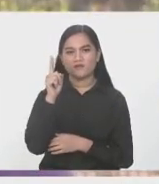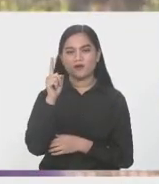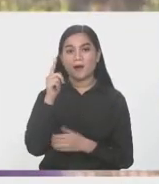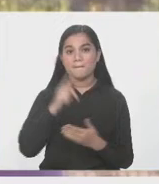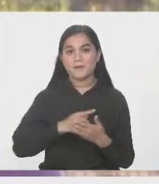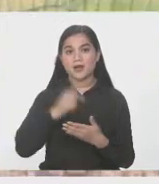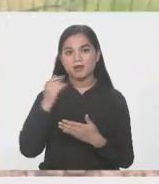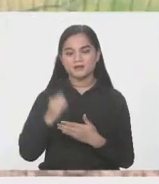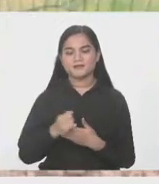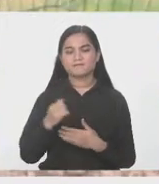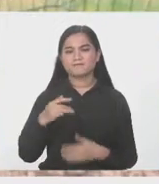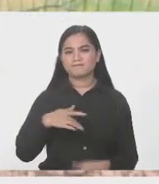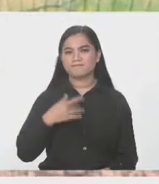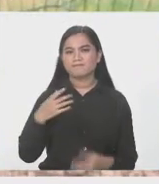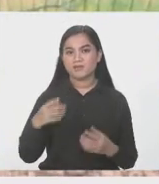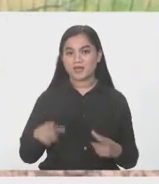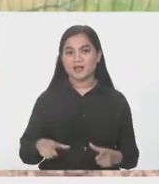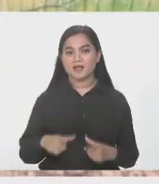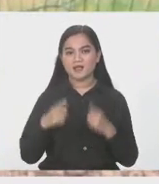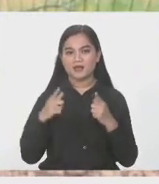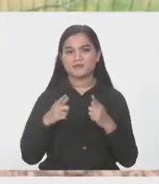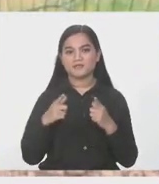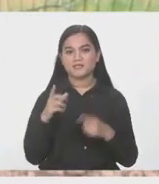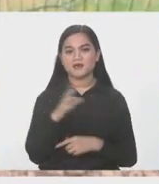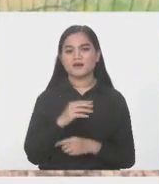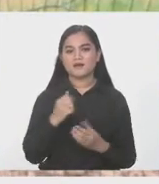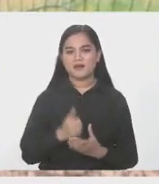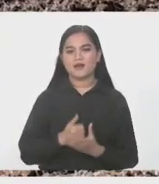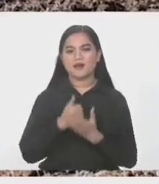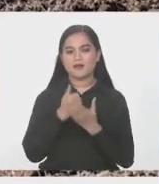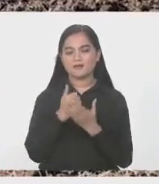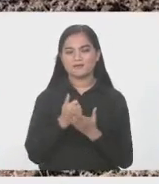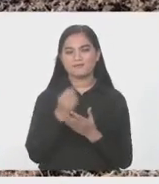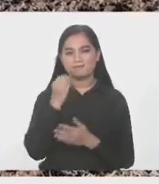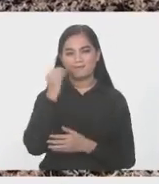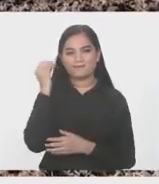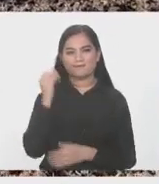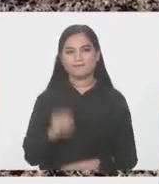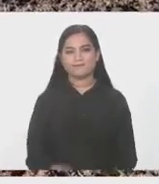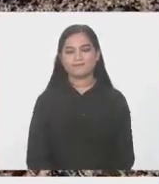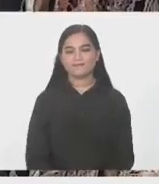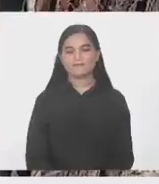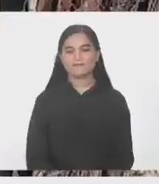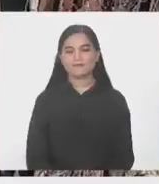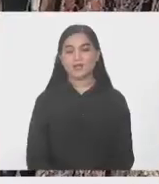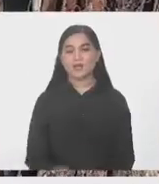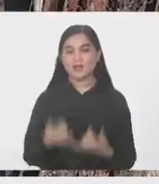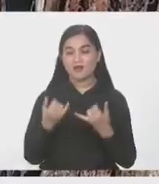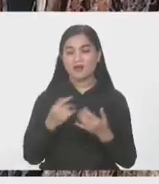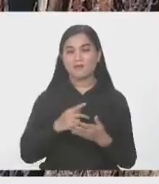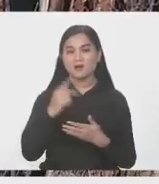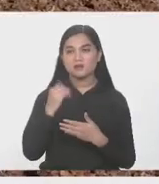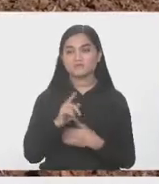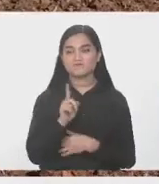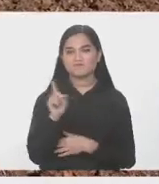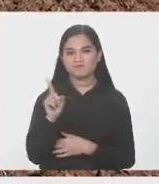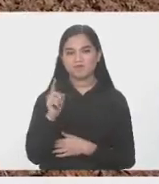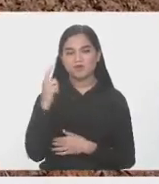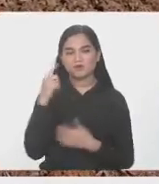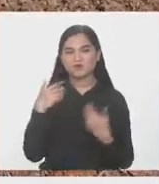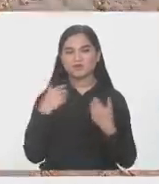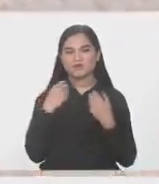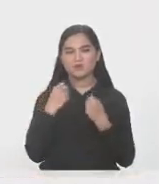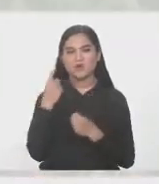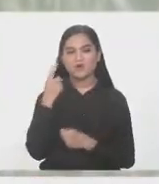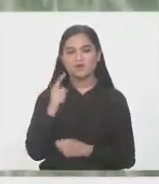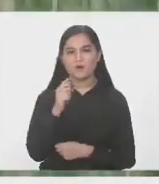our lives. I also get to help at home. These projects that have held strong roots in